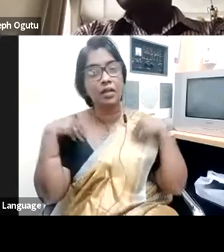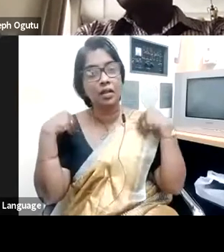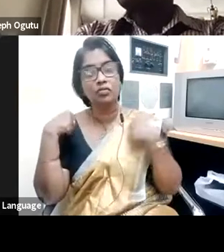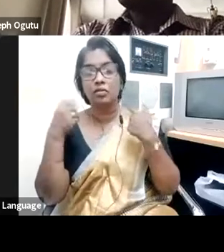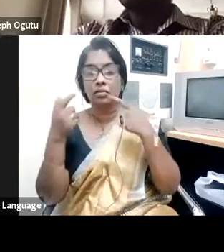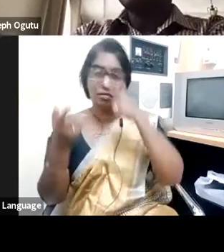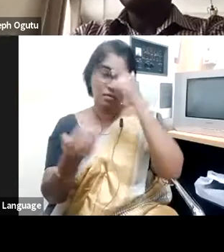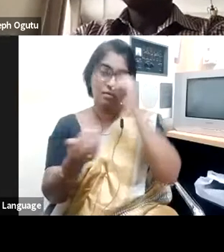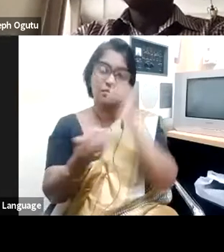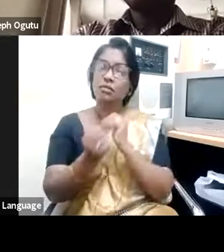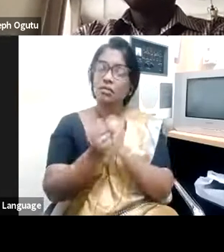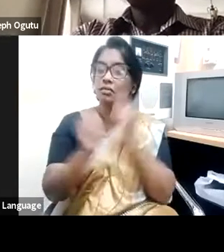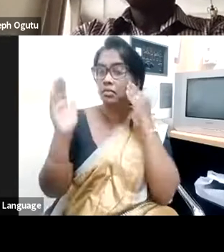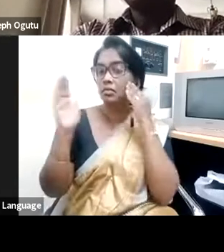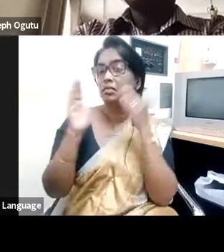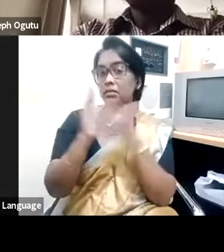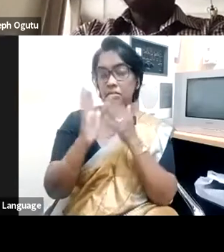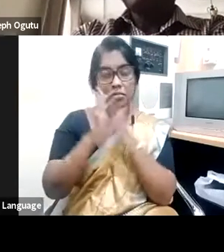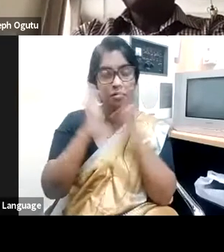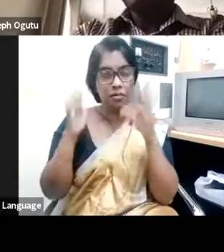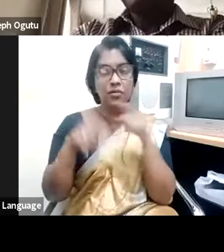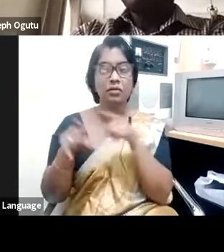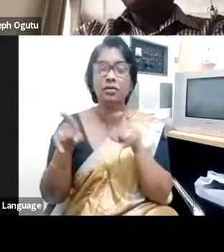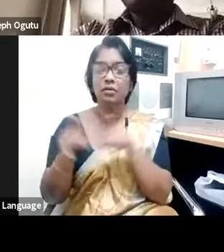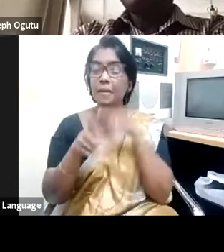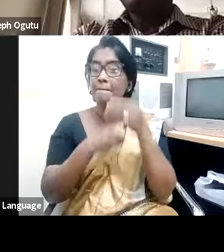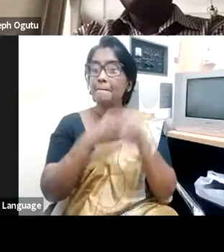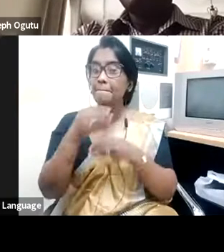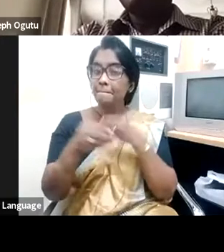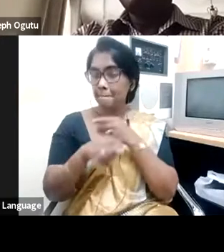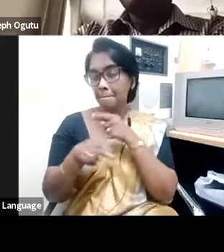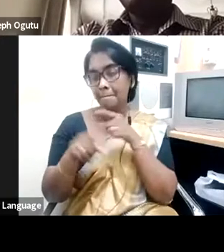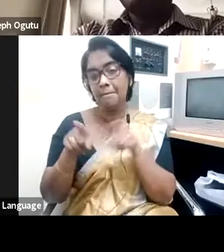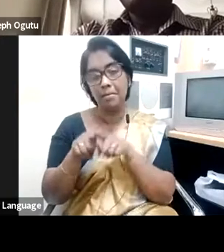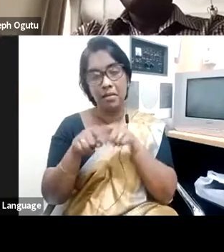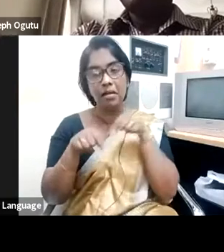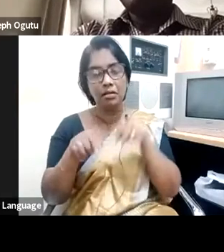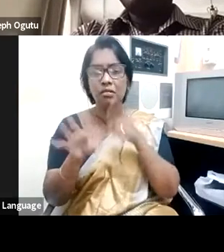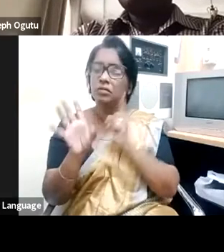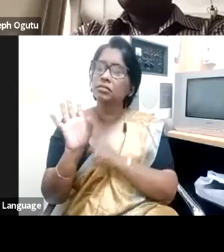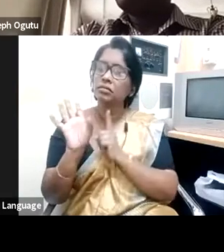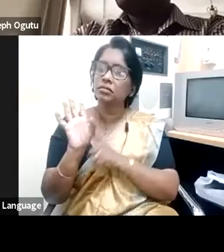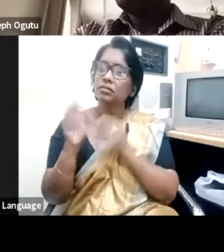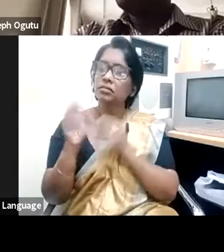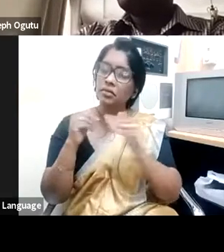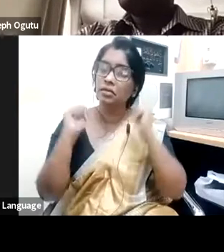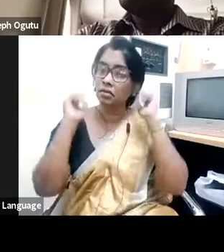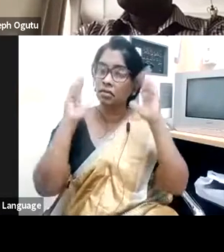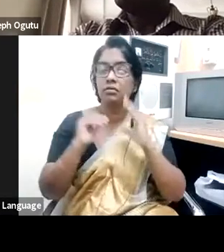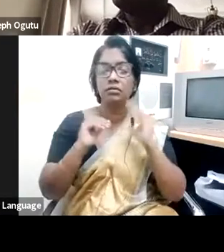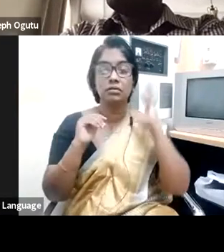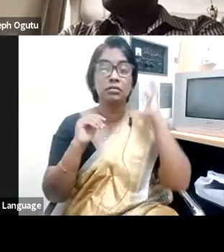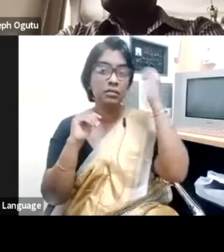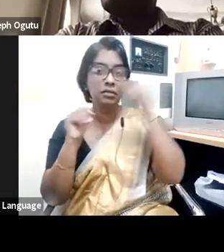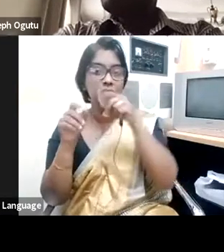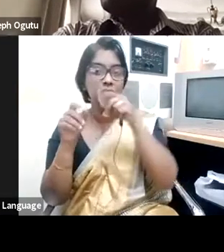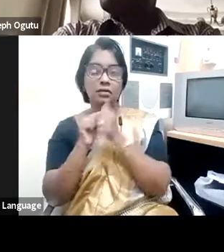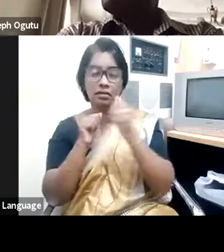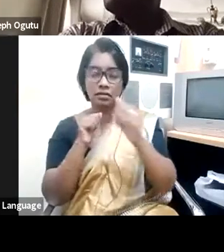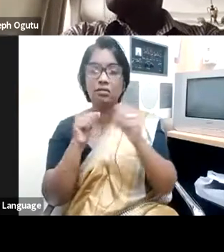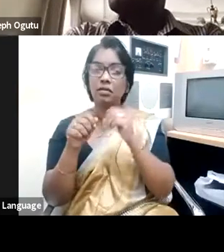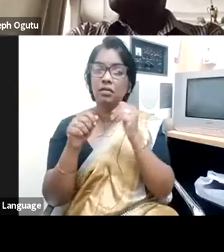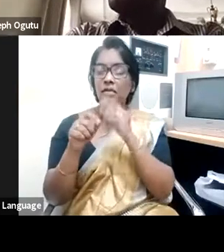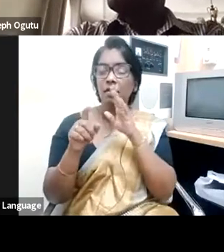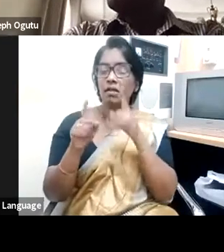to be continuously improved to do better in terms of sustainability and better to really cater to women's needs. But I think you will agree with me